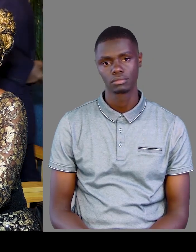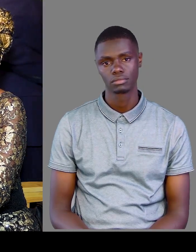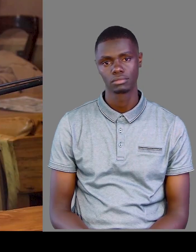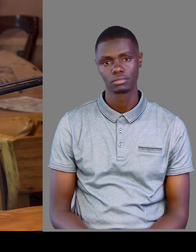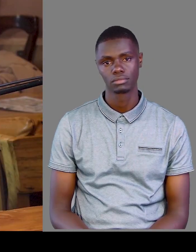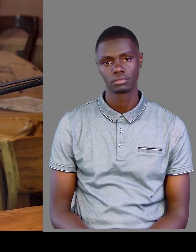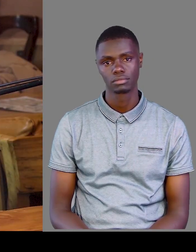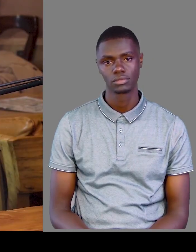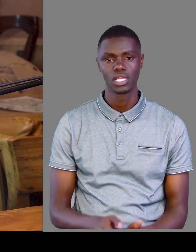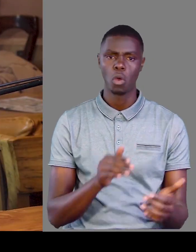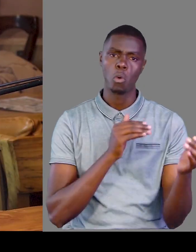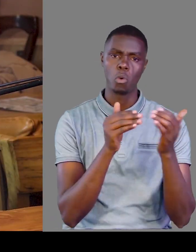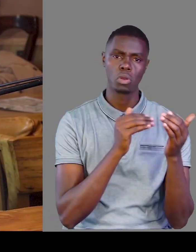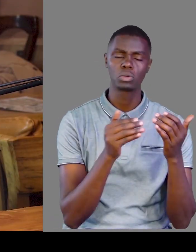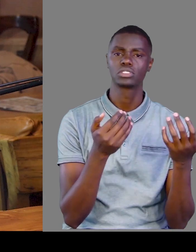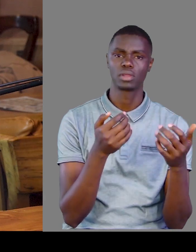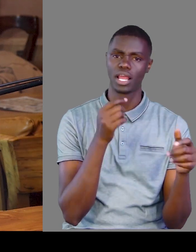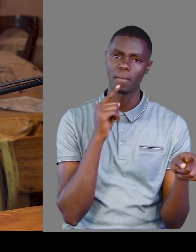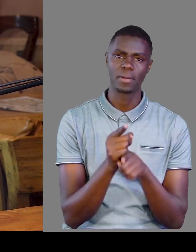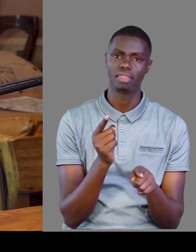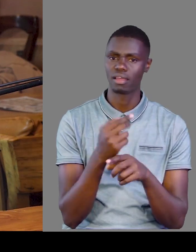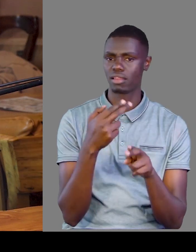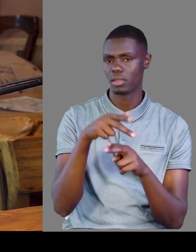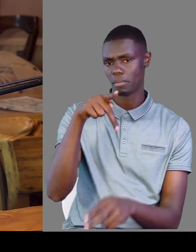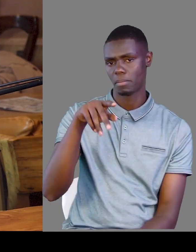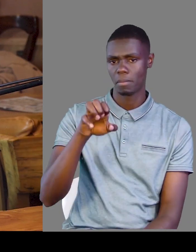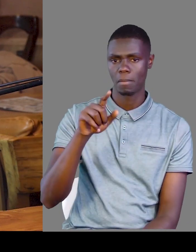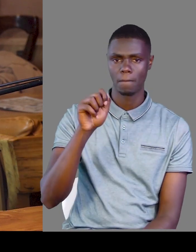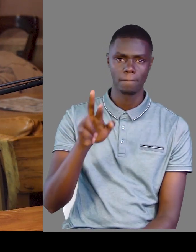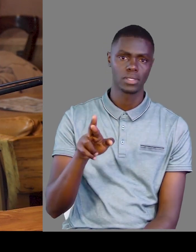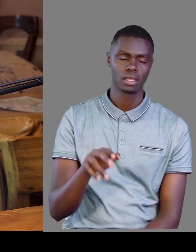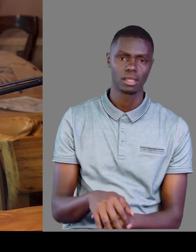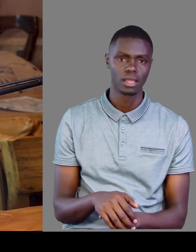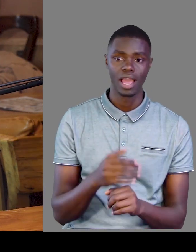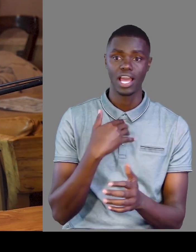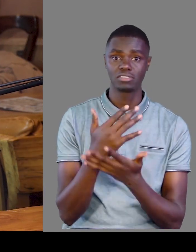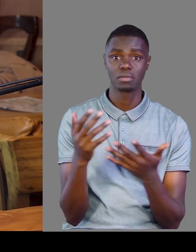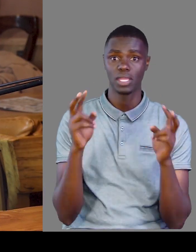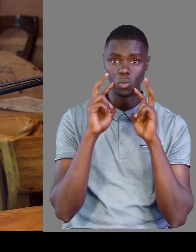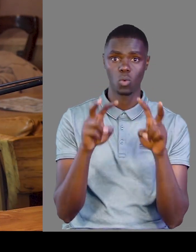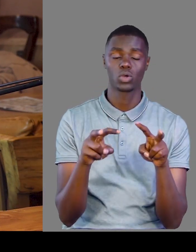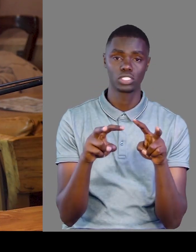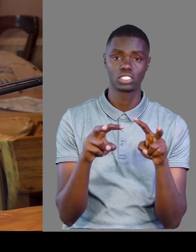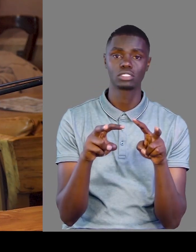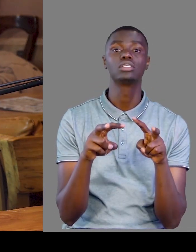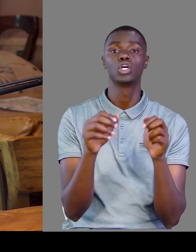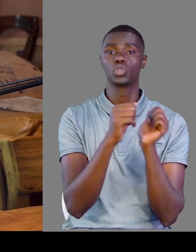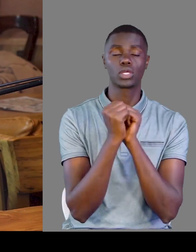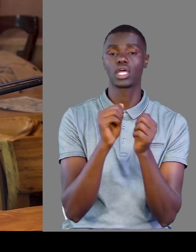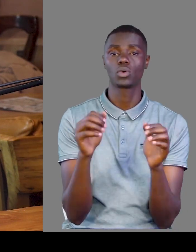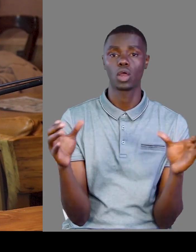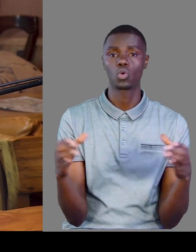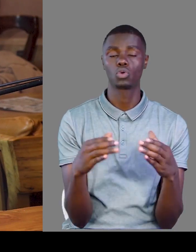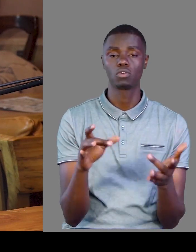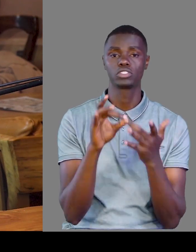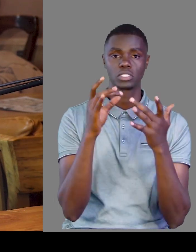it's almost like my brother naitwa Peter, ananiambiaje there's something we're launching together with the group of special people, naweza taka ukam.